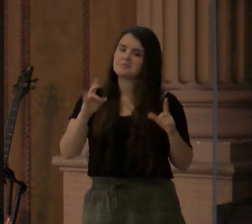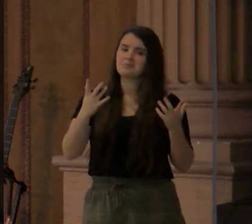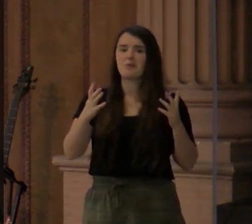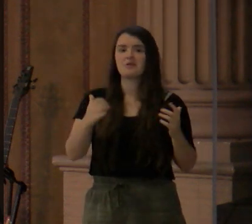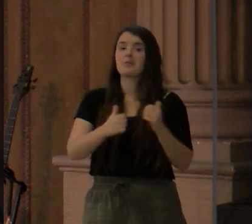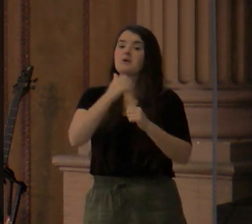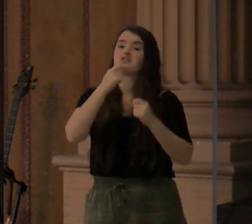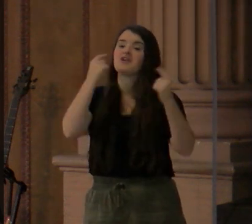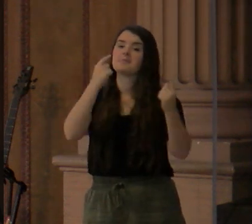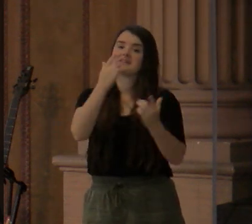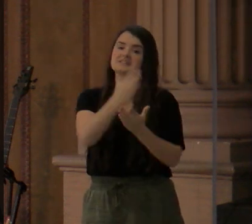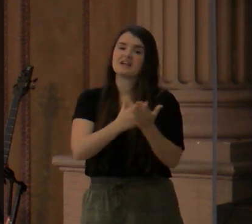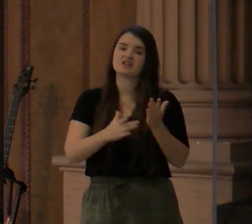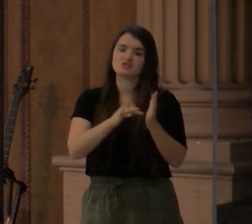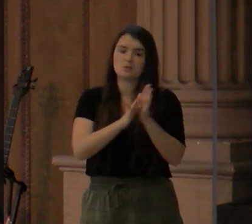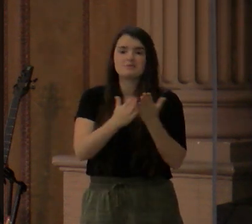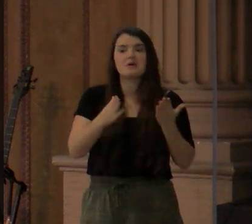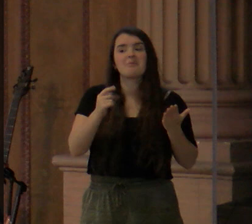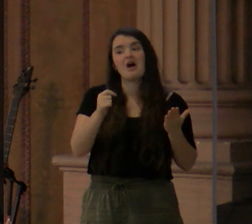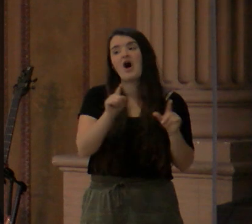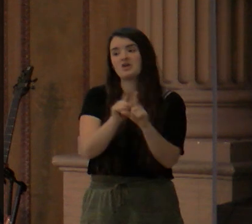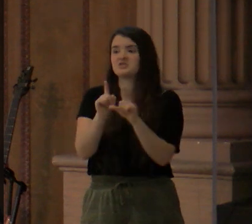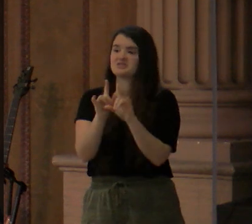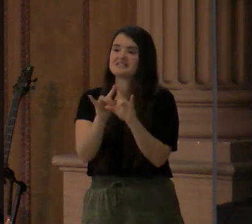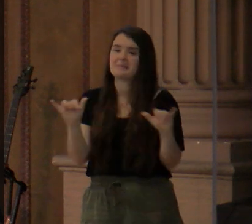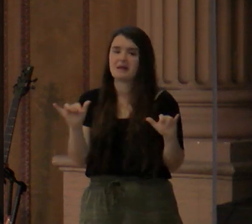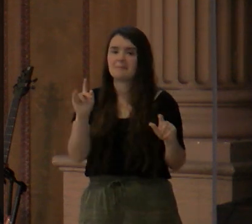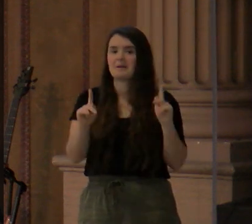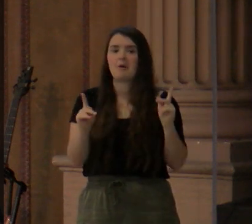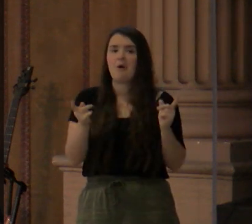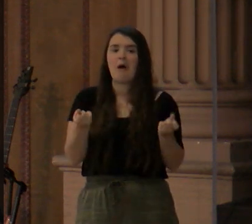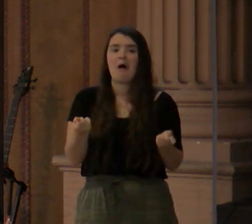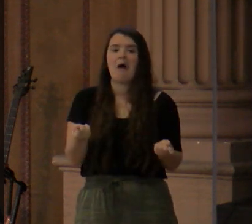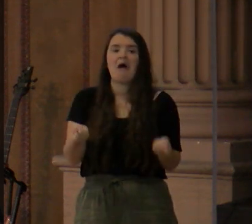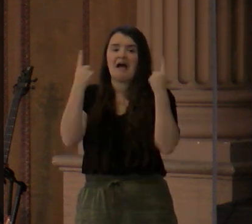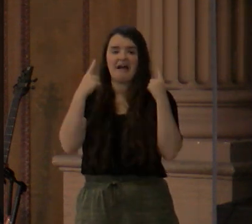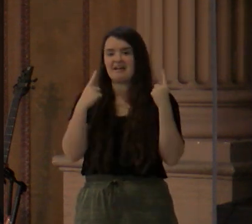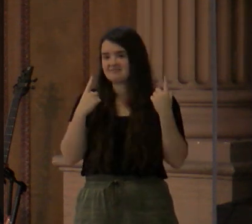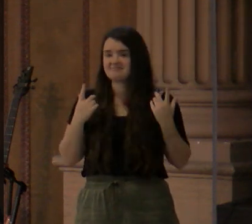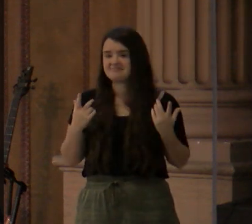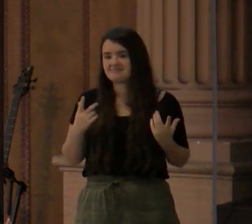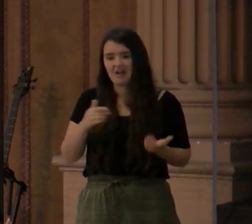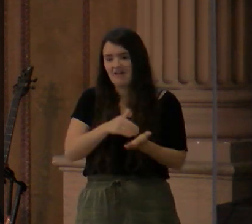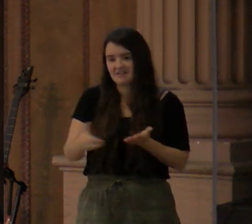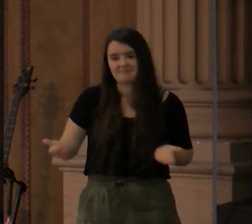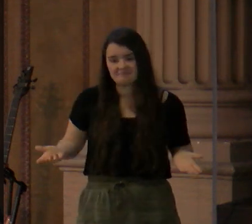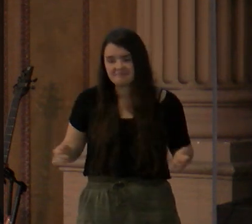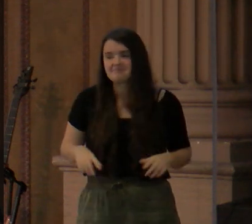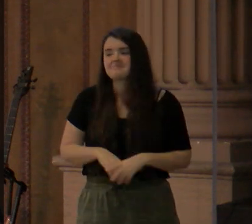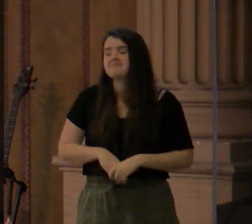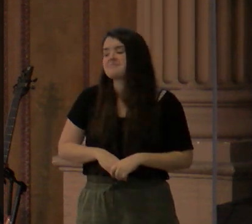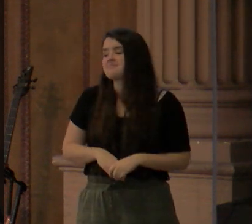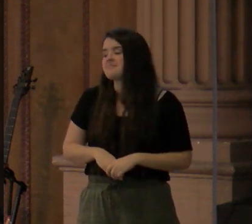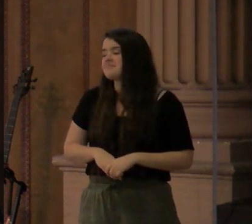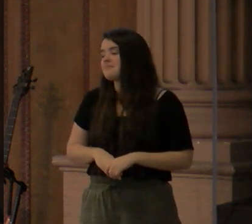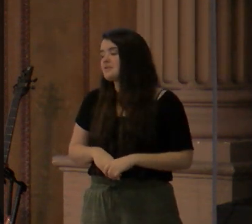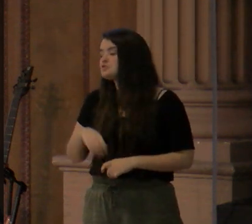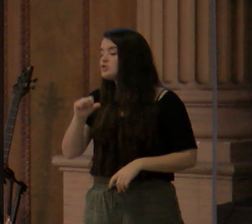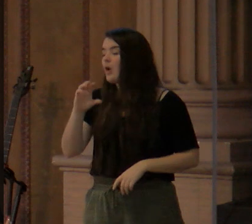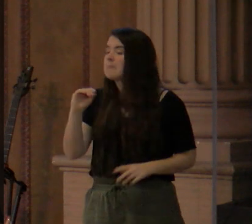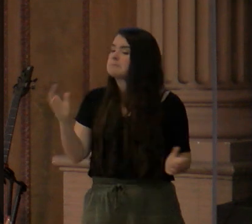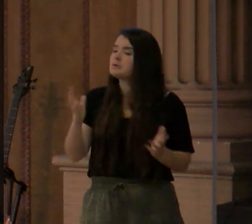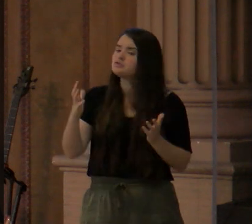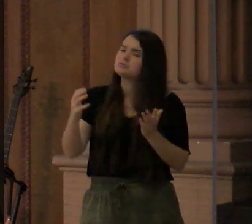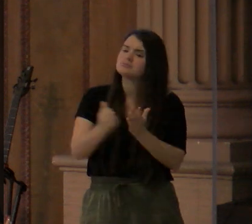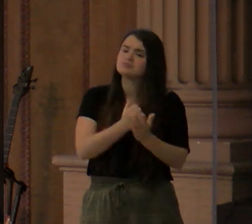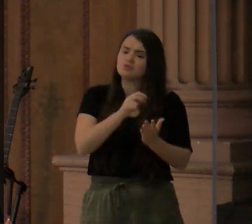also possibly one of the least understood sections of scripture. And if you read through these chapters, which I would encourage you to do a bunch of times over